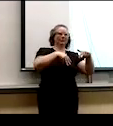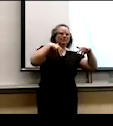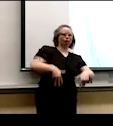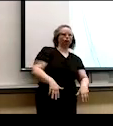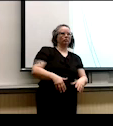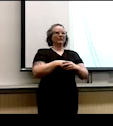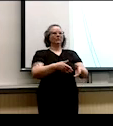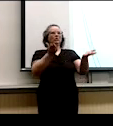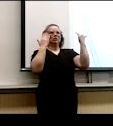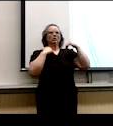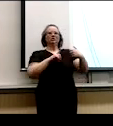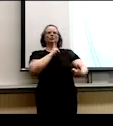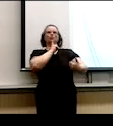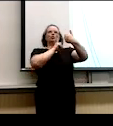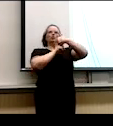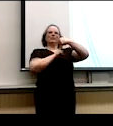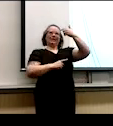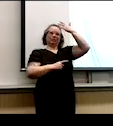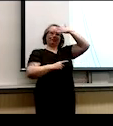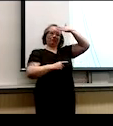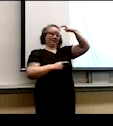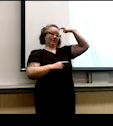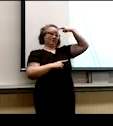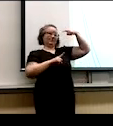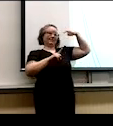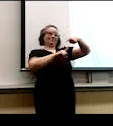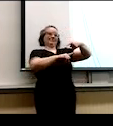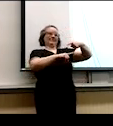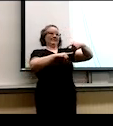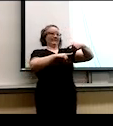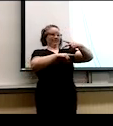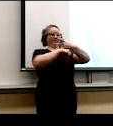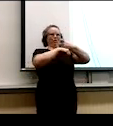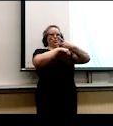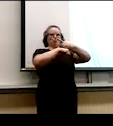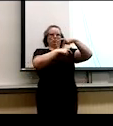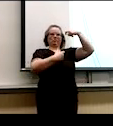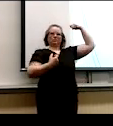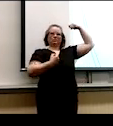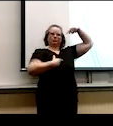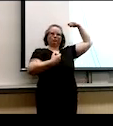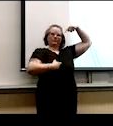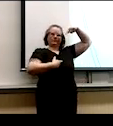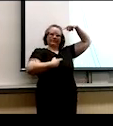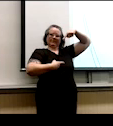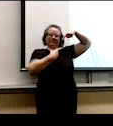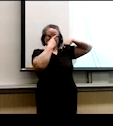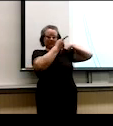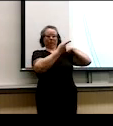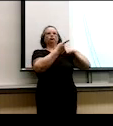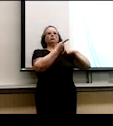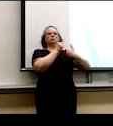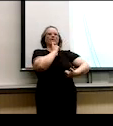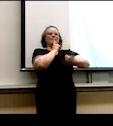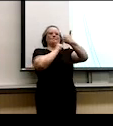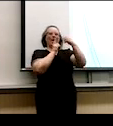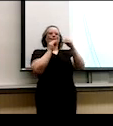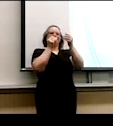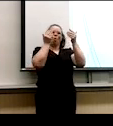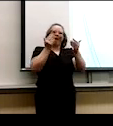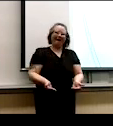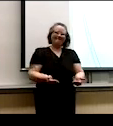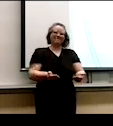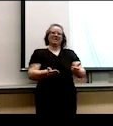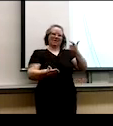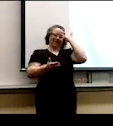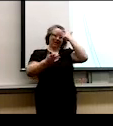neurotransmitter. So we know already that pathology in people with Down syndrome have more frontal lobe changes. So there is more